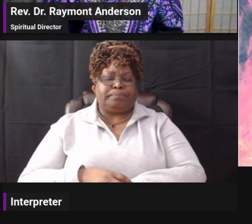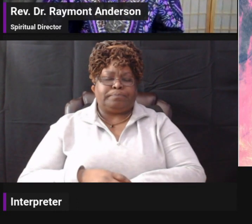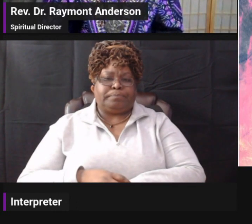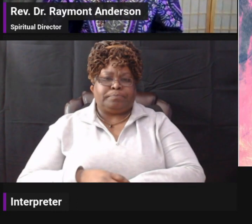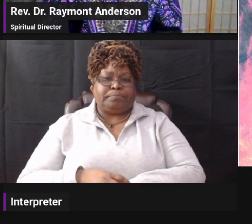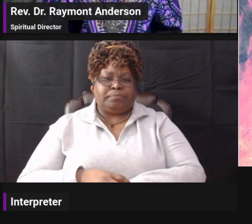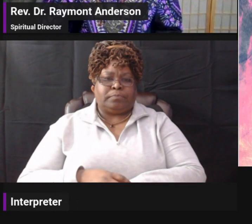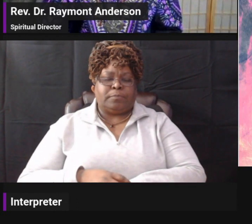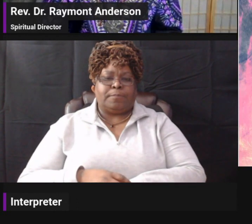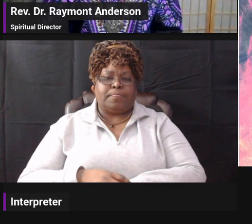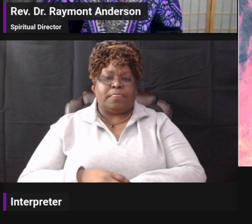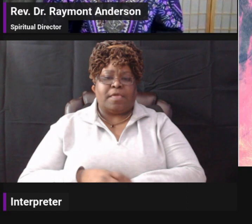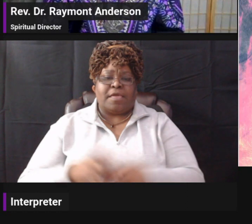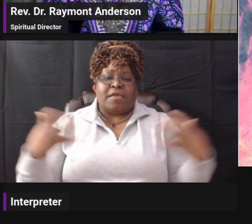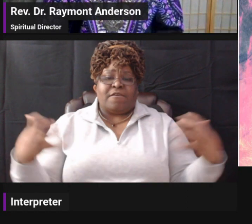round.